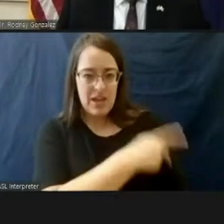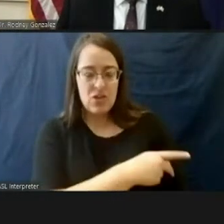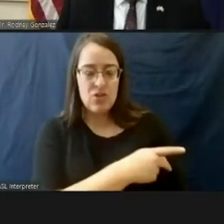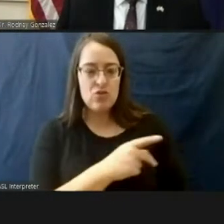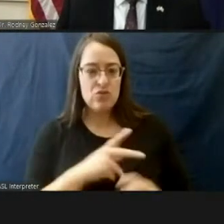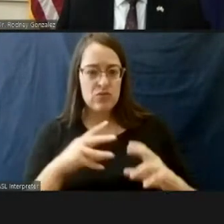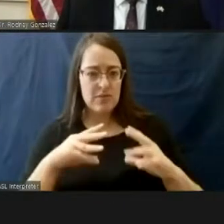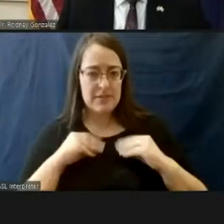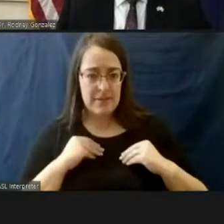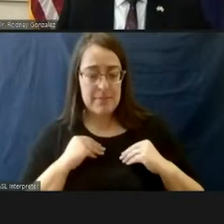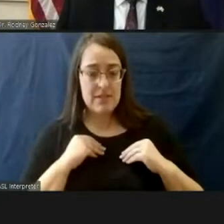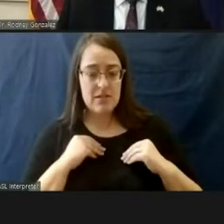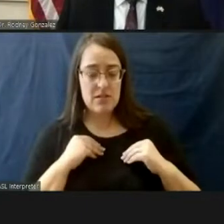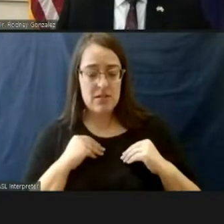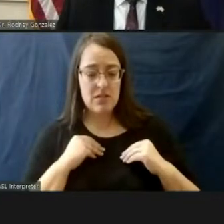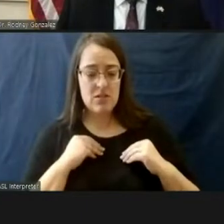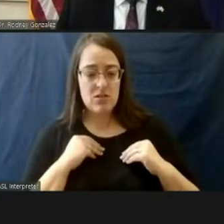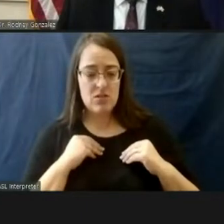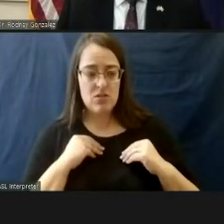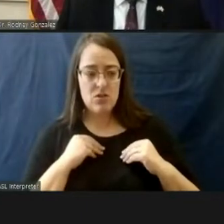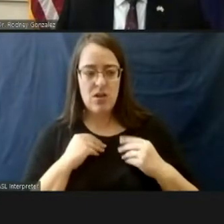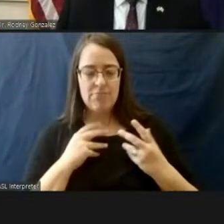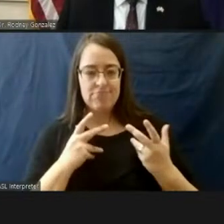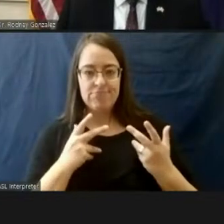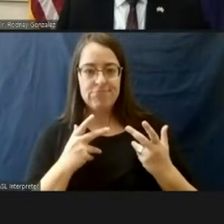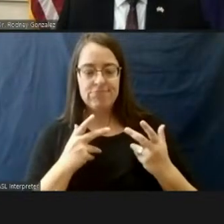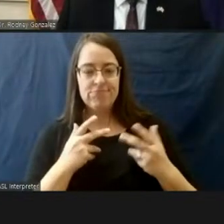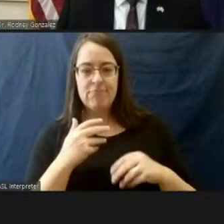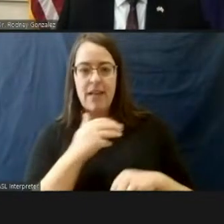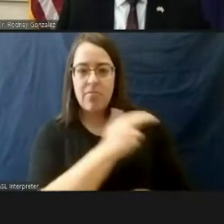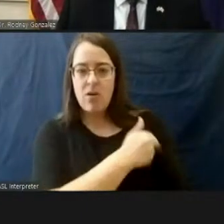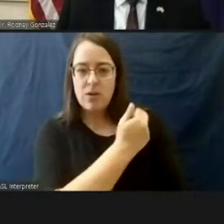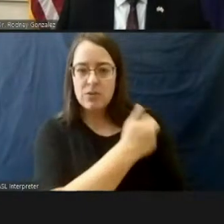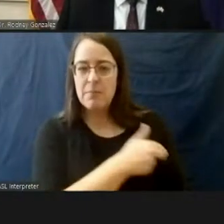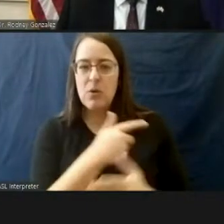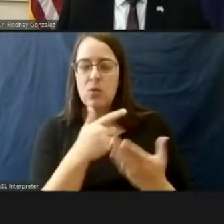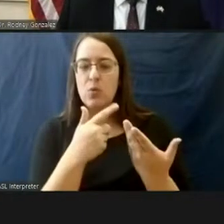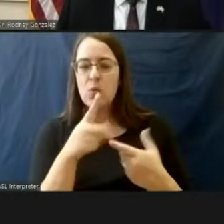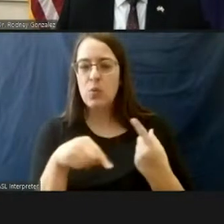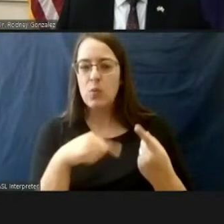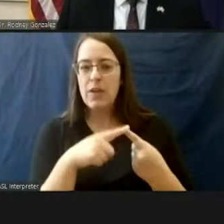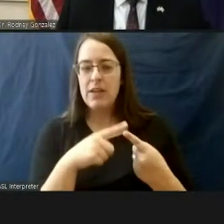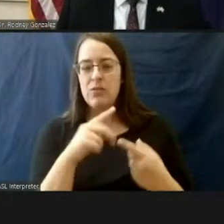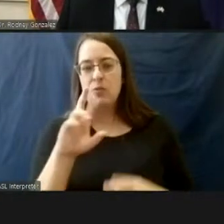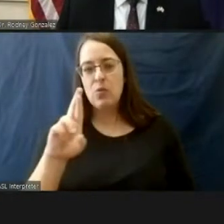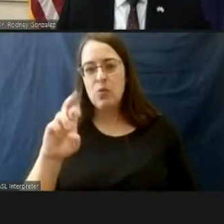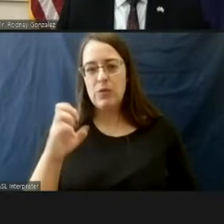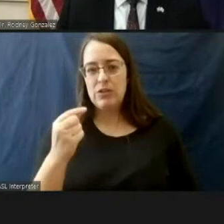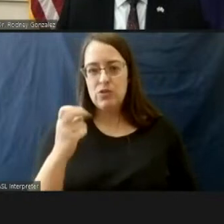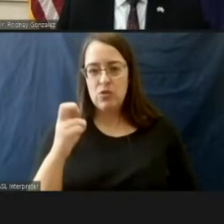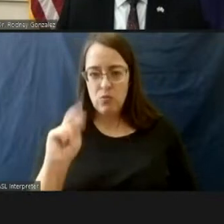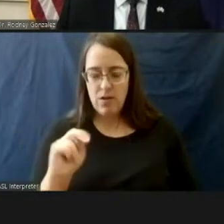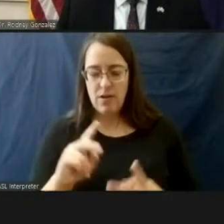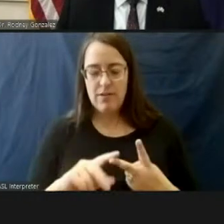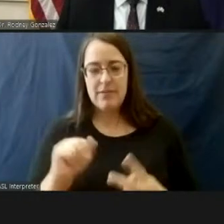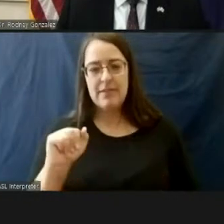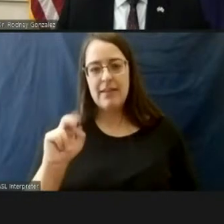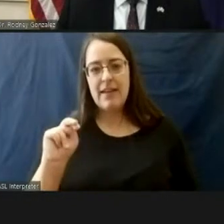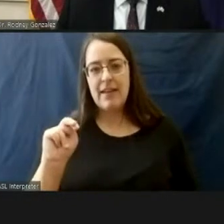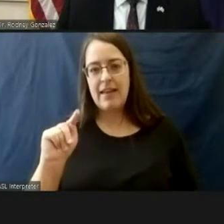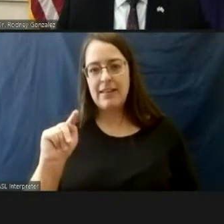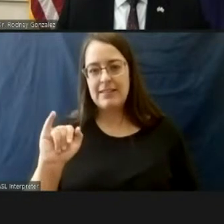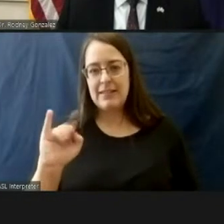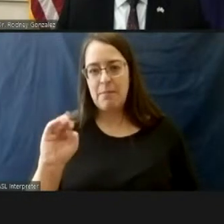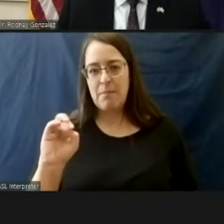accepted, what is kind of like when you go to Regeneron and the antibody treatments, kind of what are how do